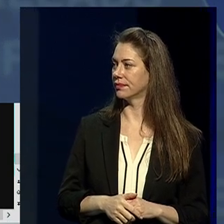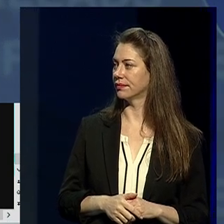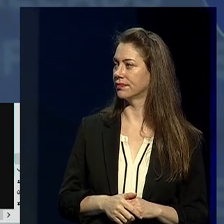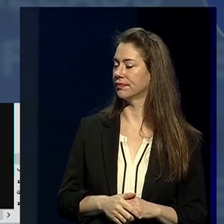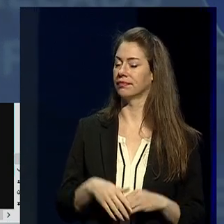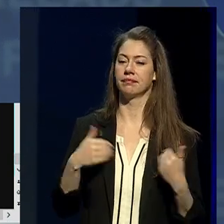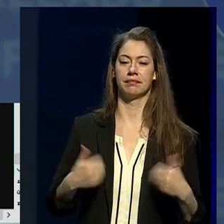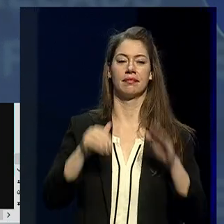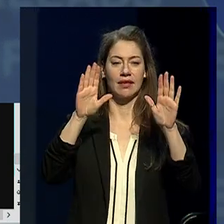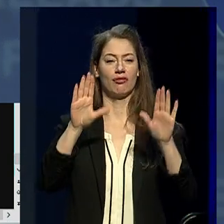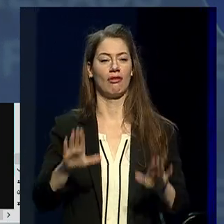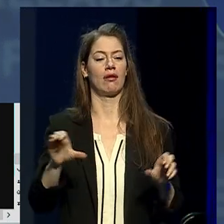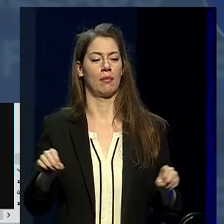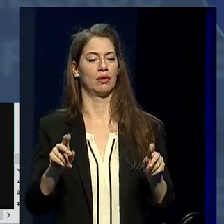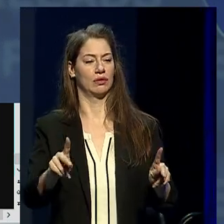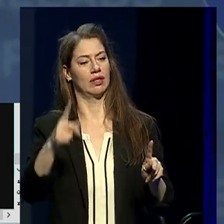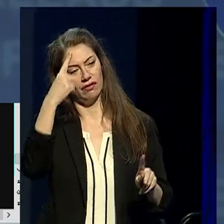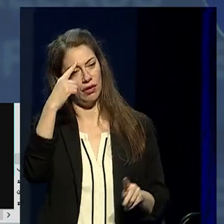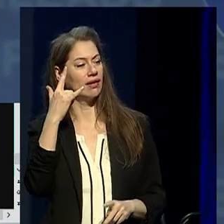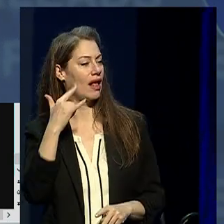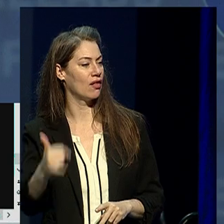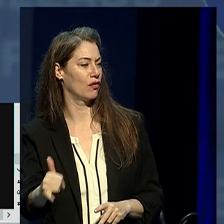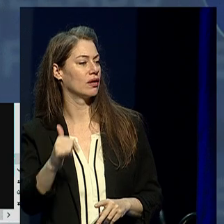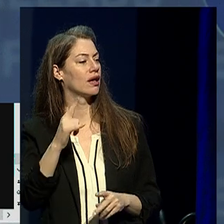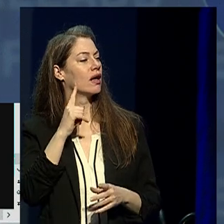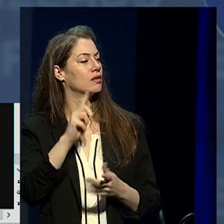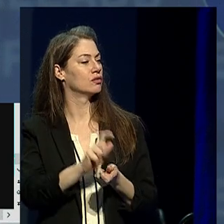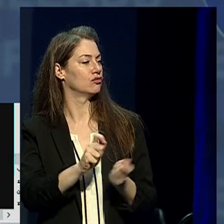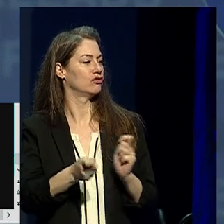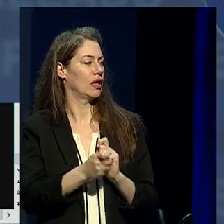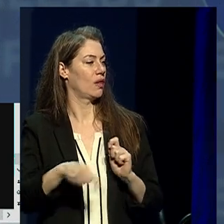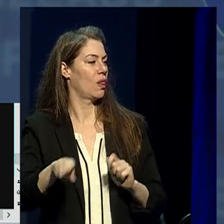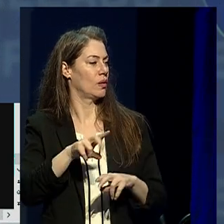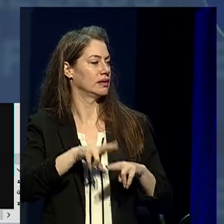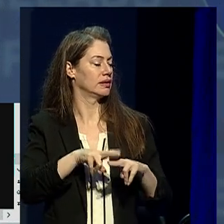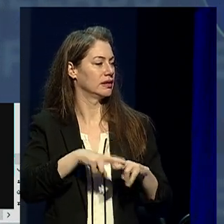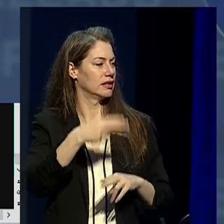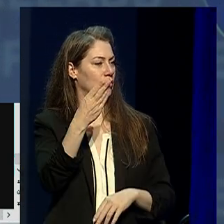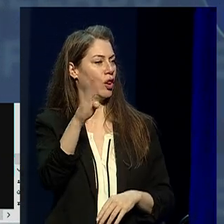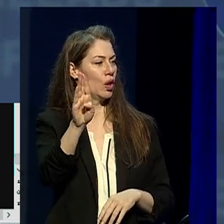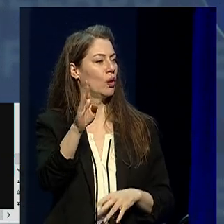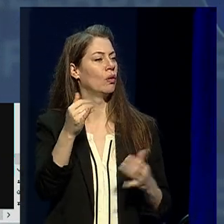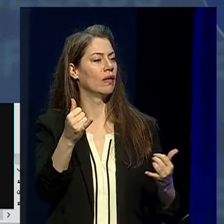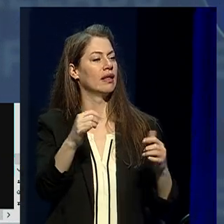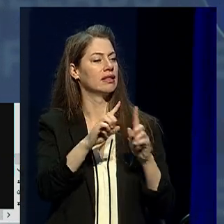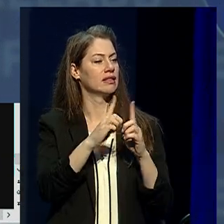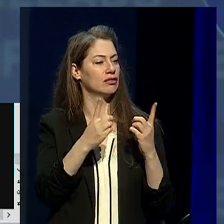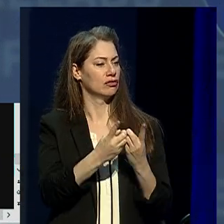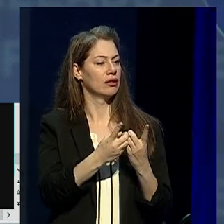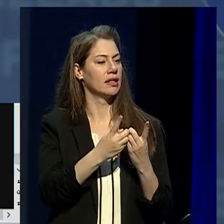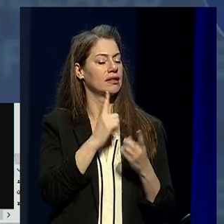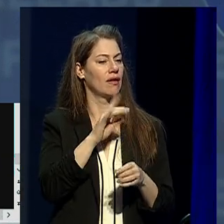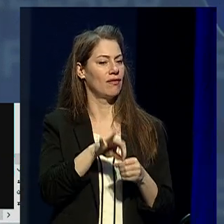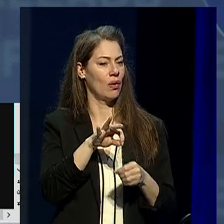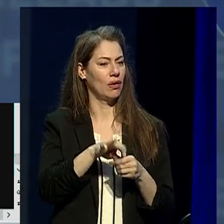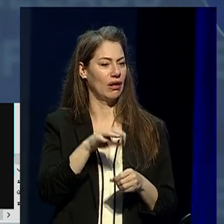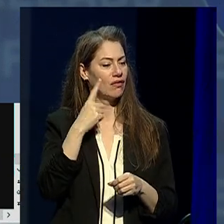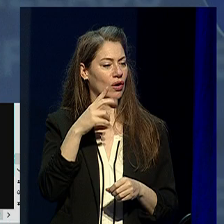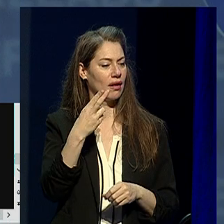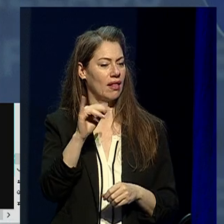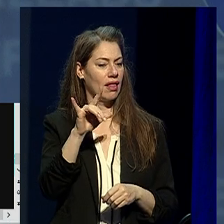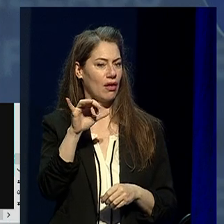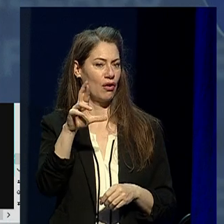This is a great opportunity for California to turn these seats blue. These districts voted solidly for Hillary Clinton in the